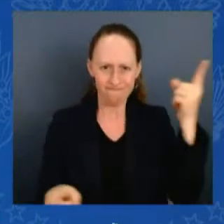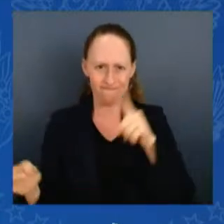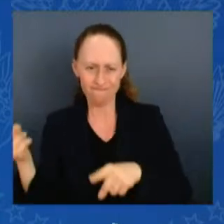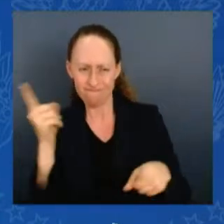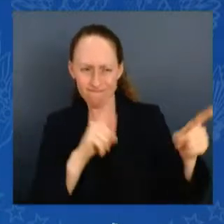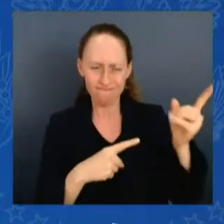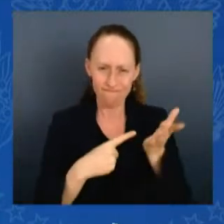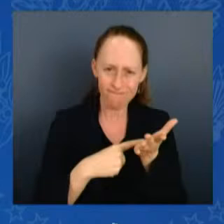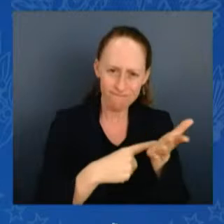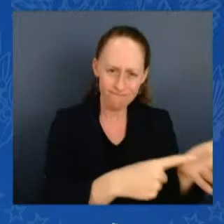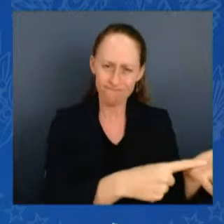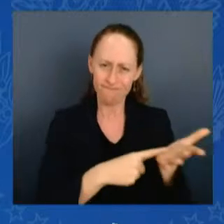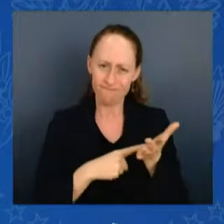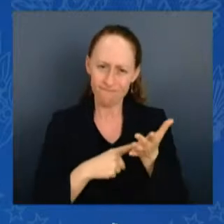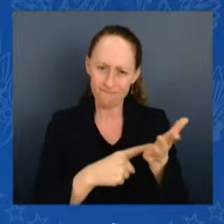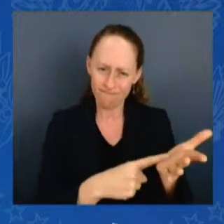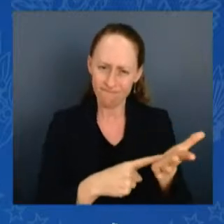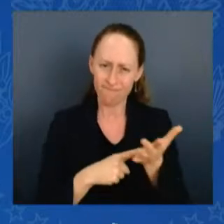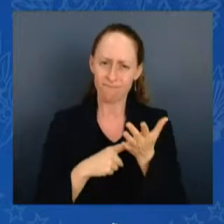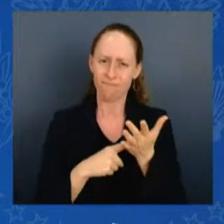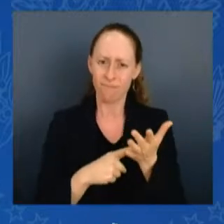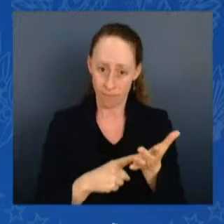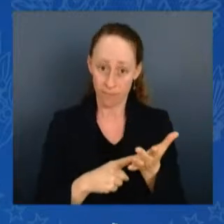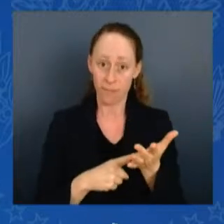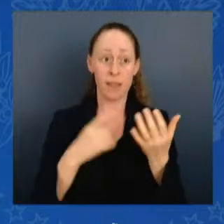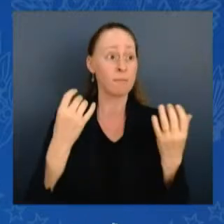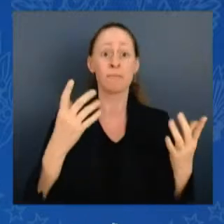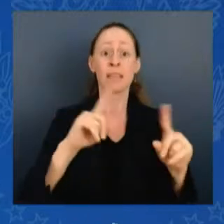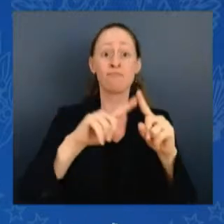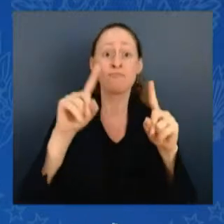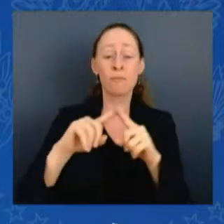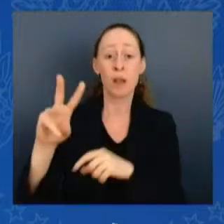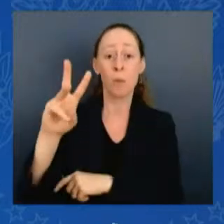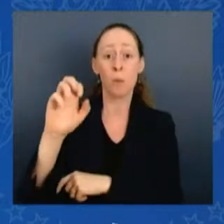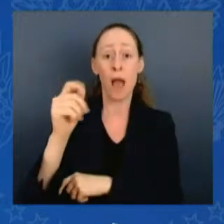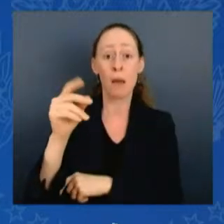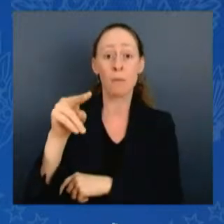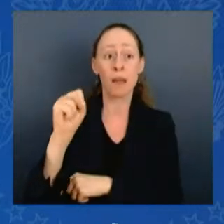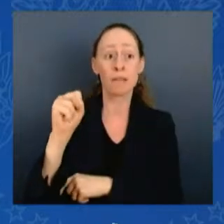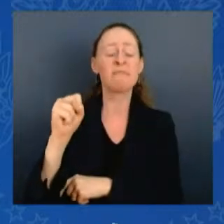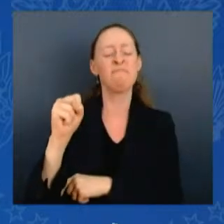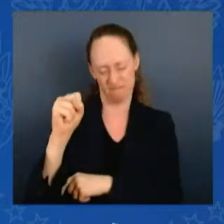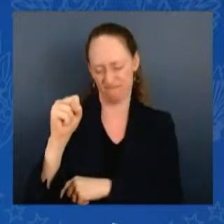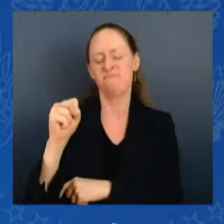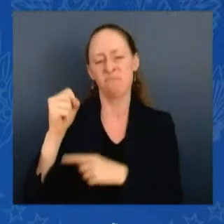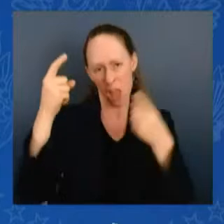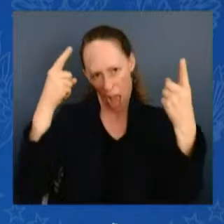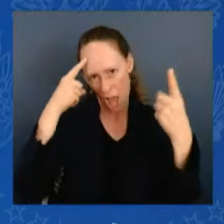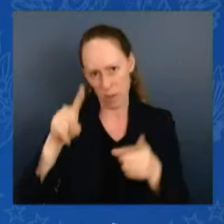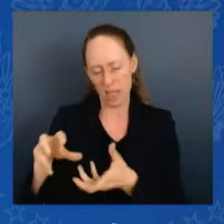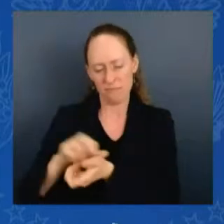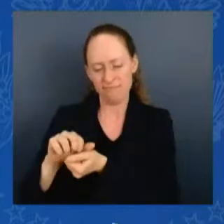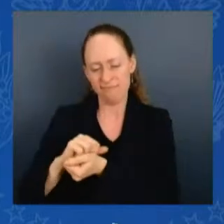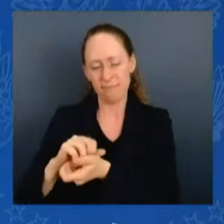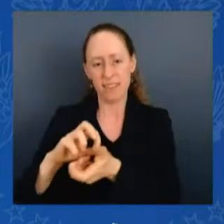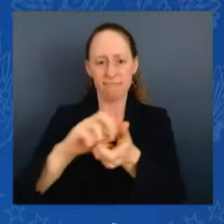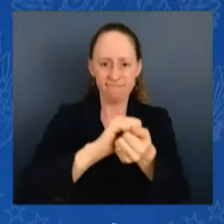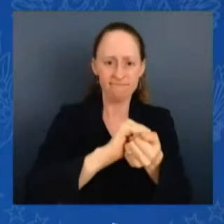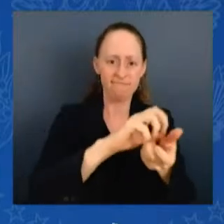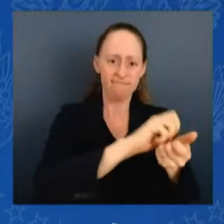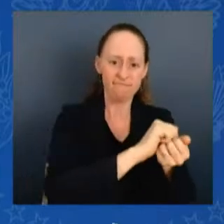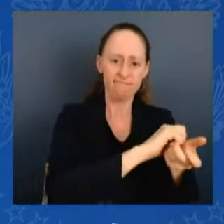were destroyed, transparency and trust built. The world became a